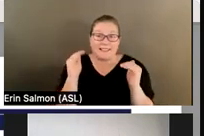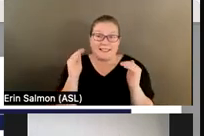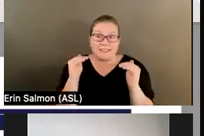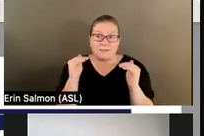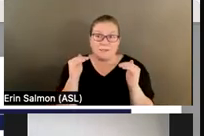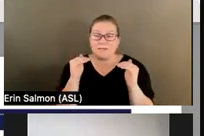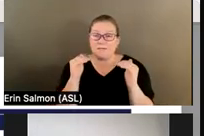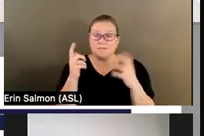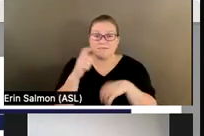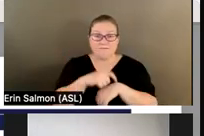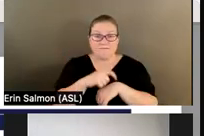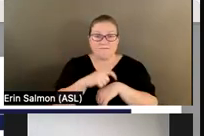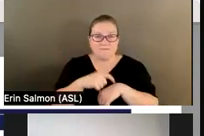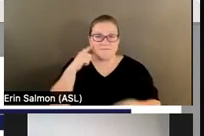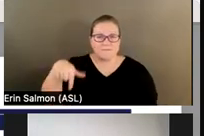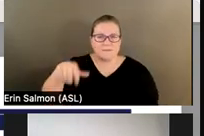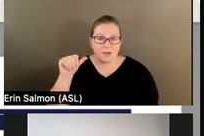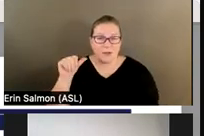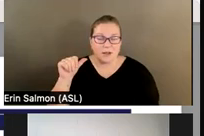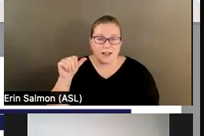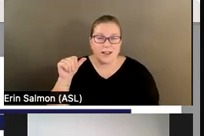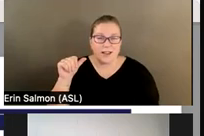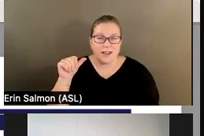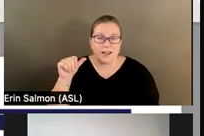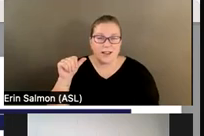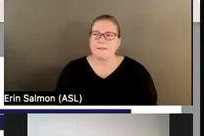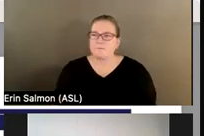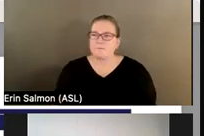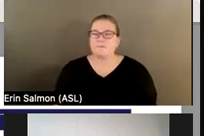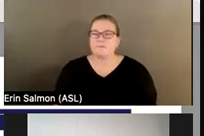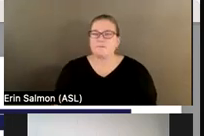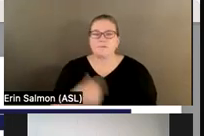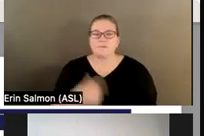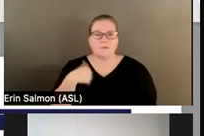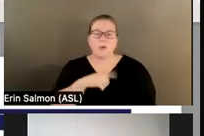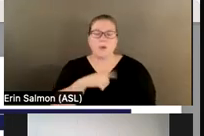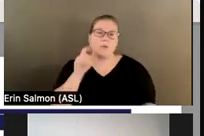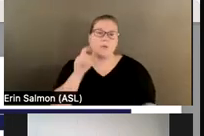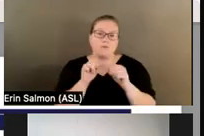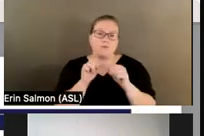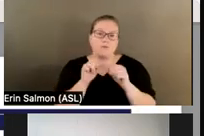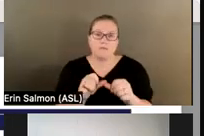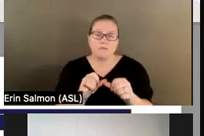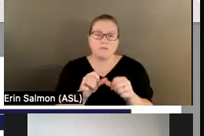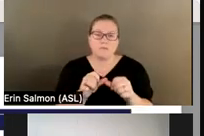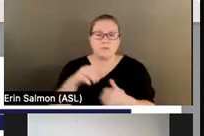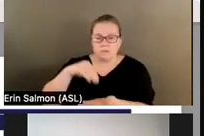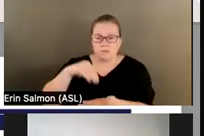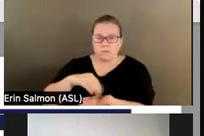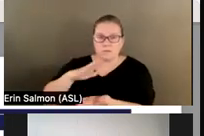set aside for questions and answers. We continue to document